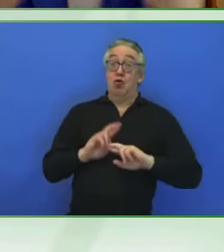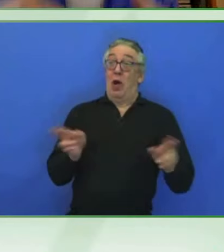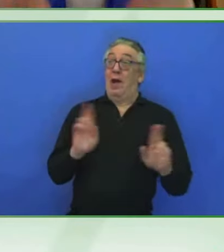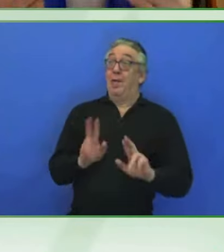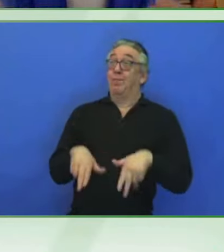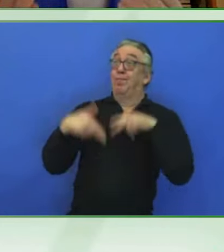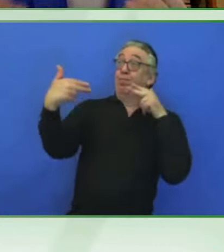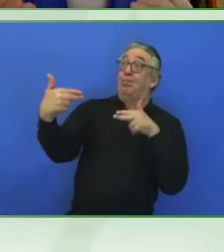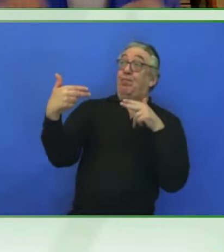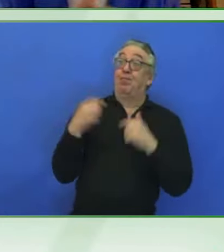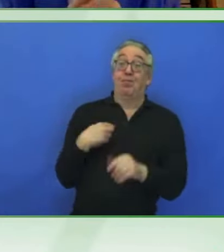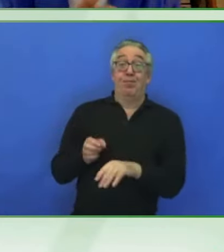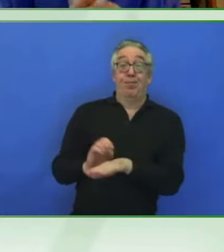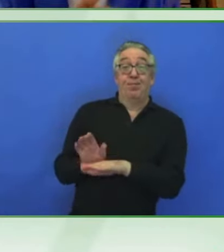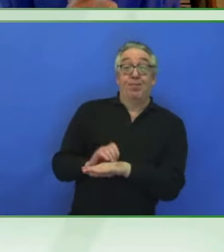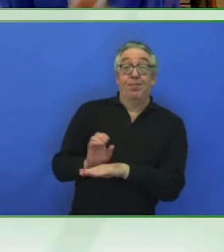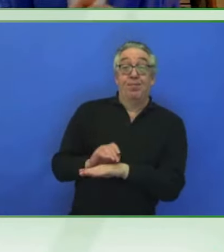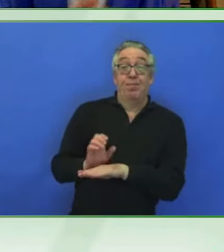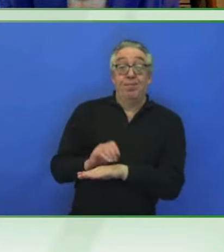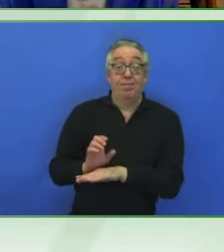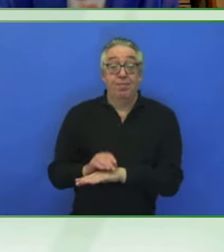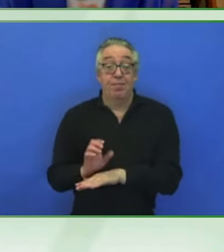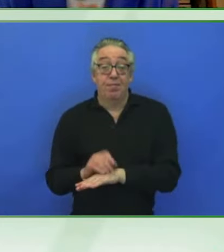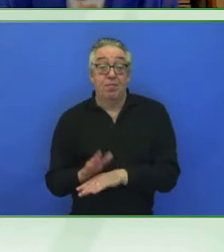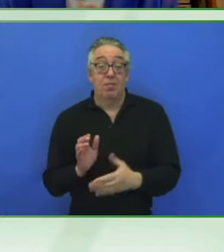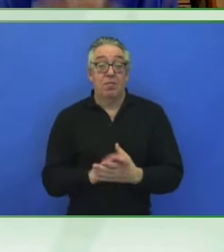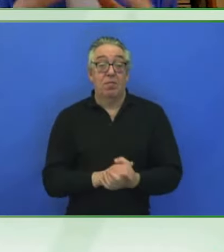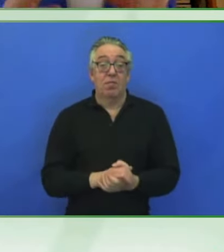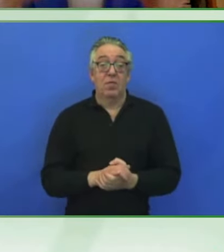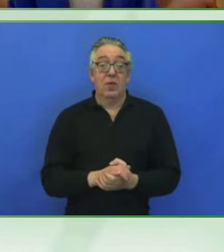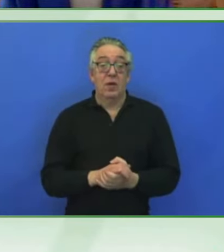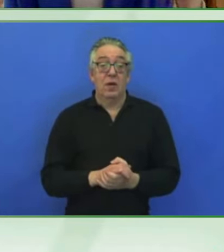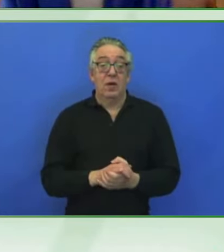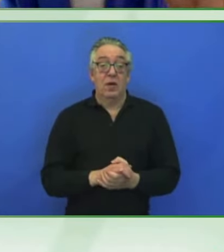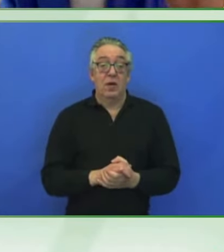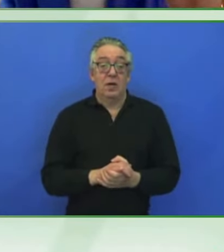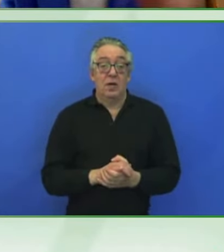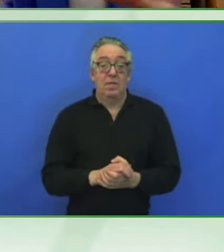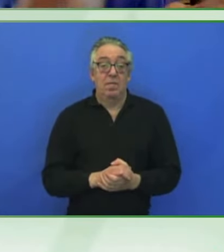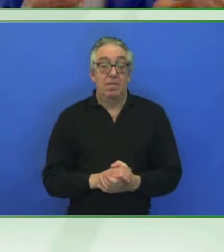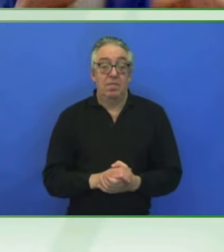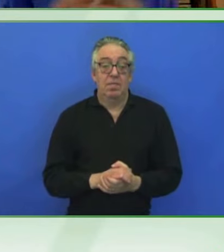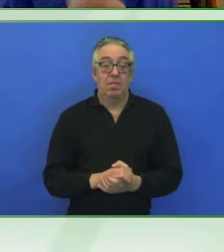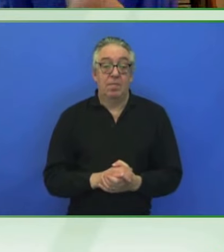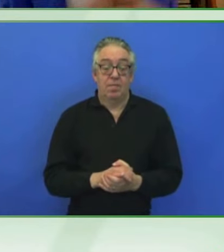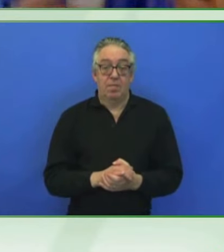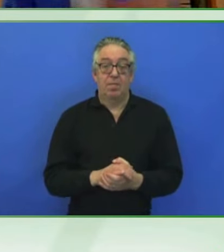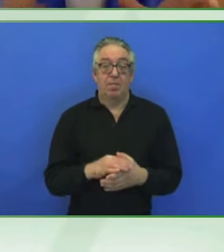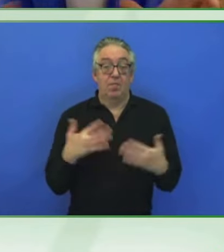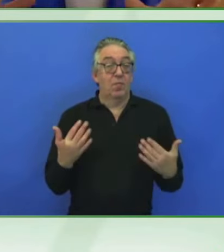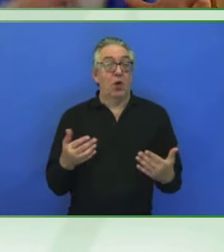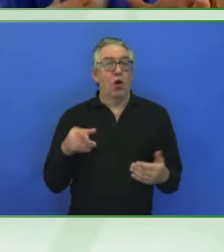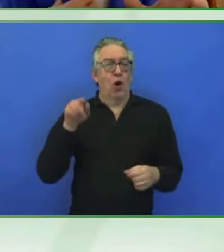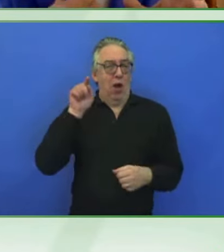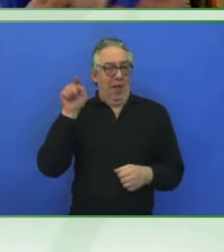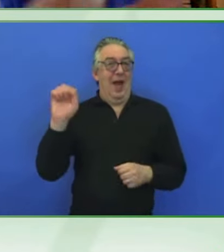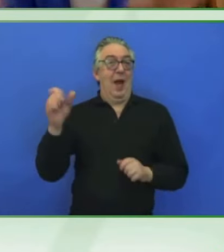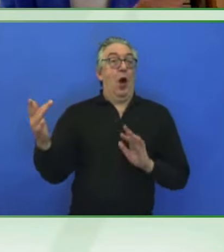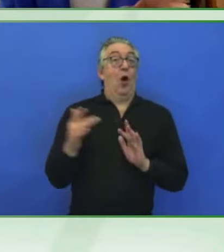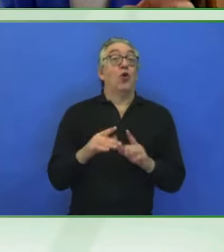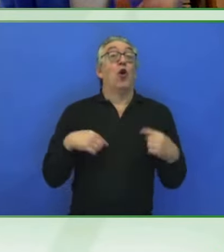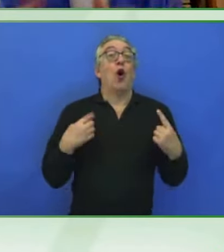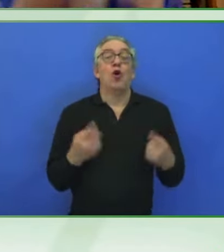to us very early in the project cycle. They could come to us at the time when it's work for them, rather than trying to work around our